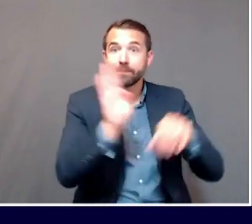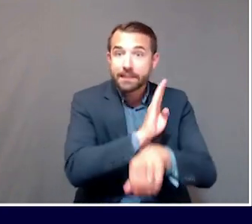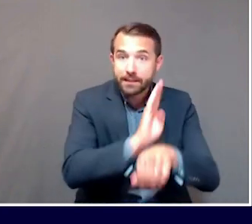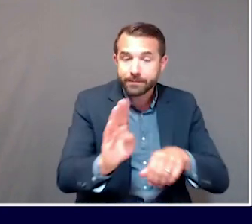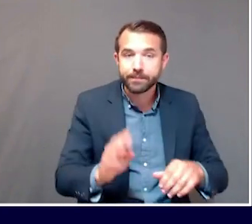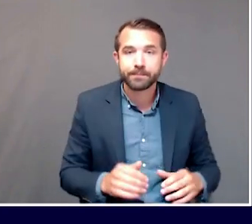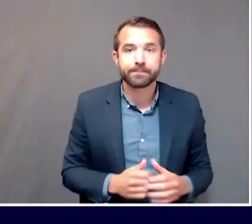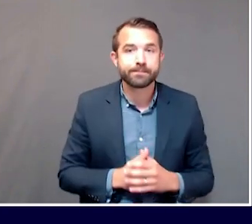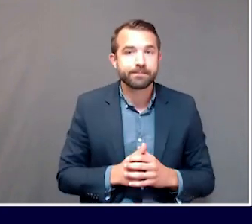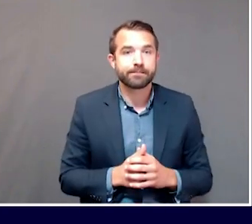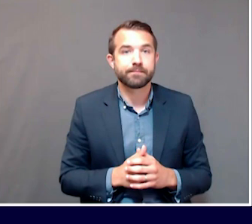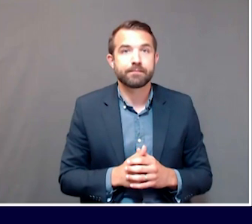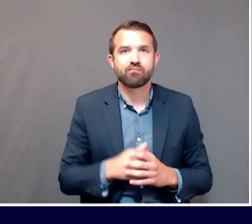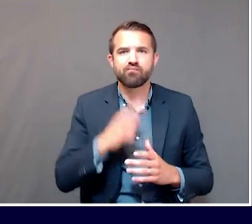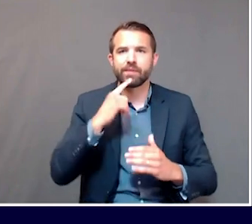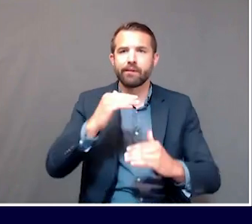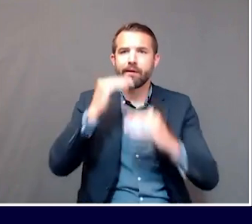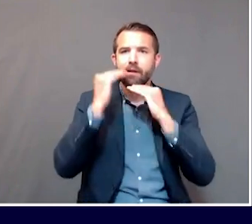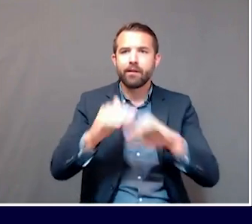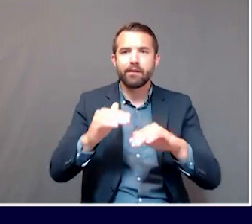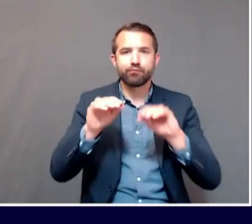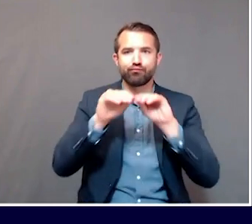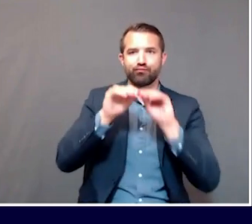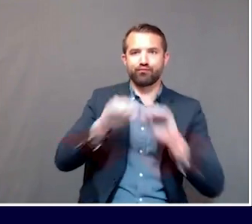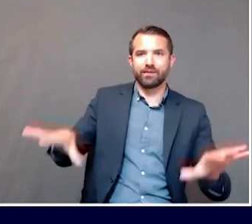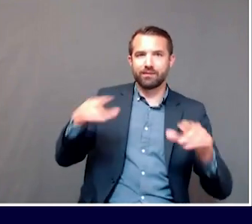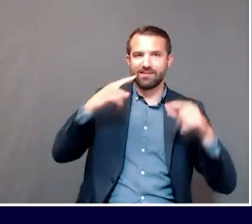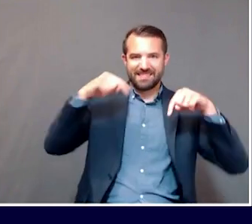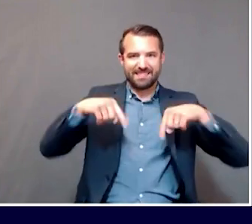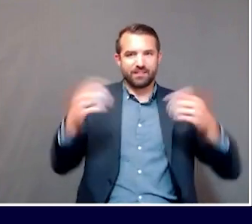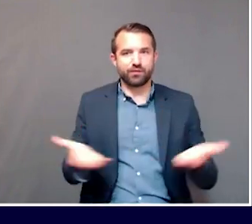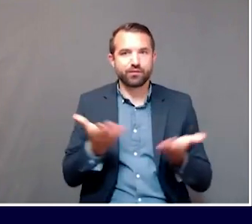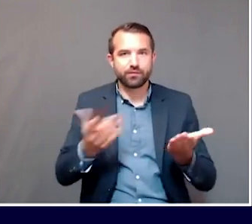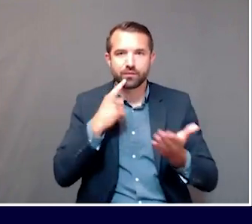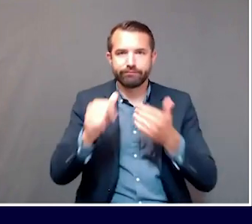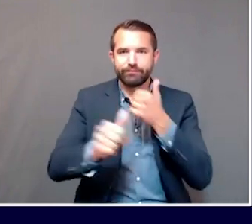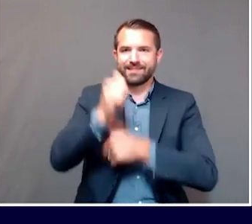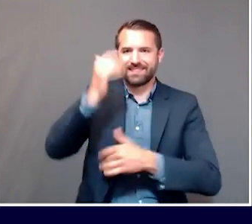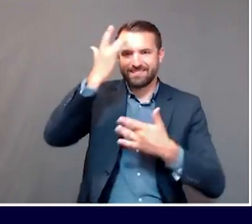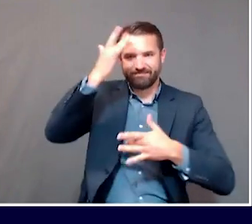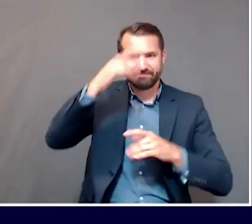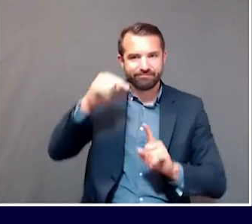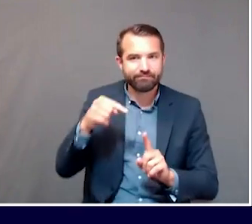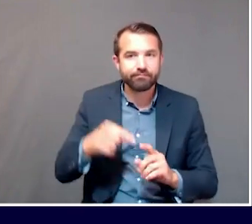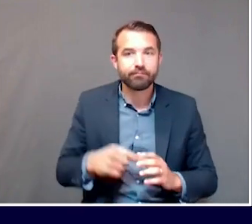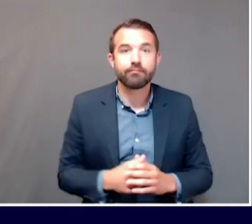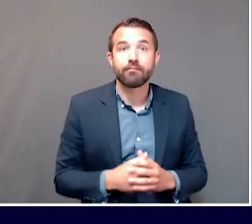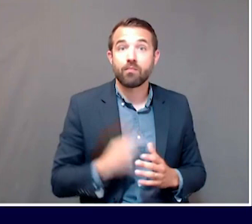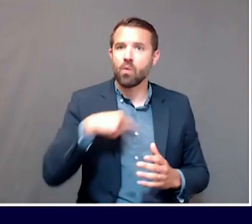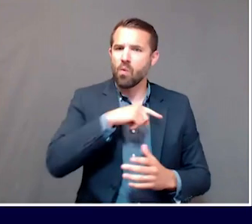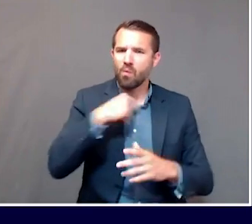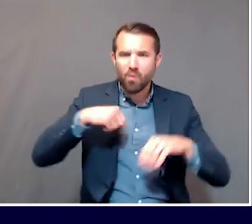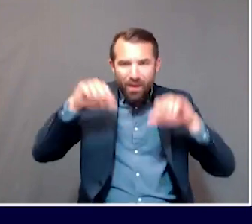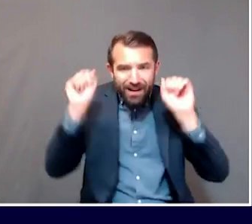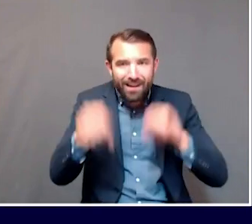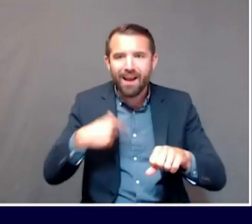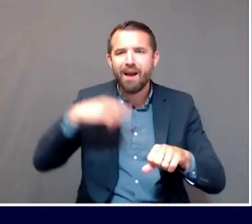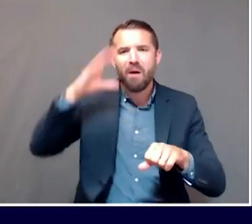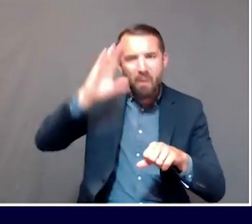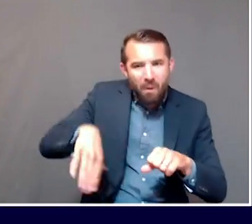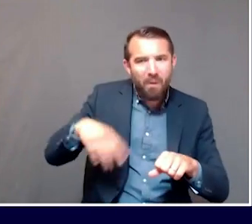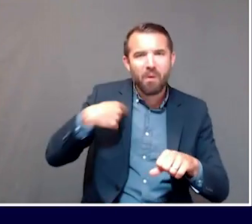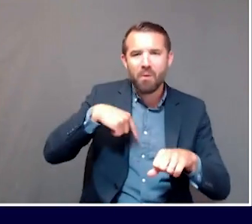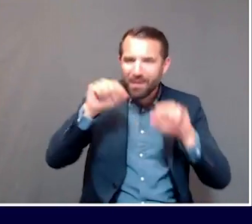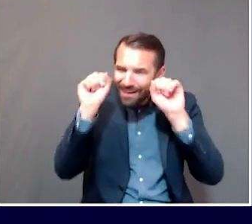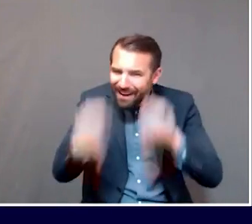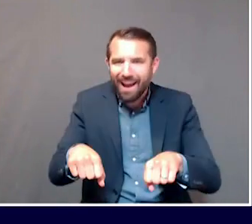this life-threatening virus. I think we can do that. I know we can do it. I'm pleased with the results so far,